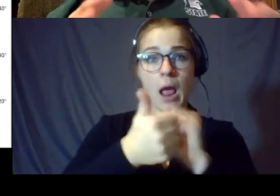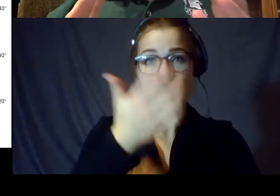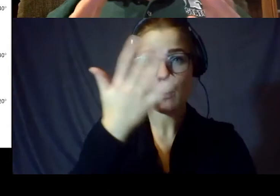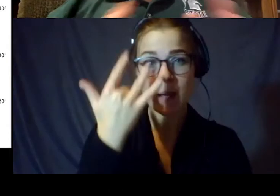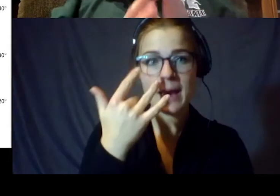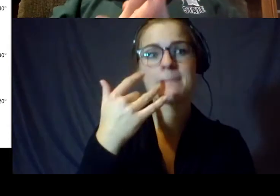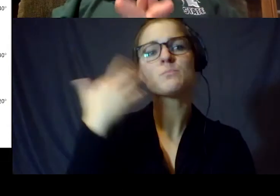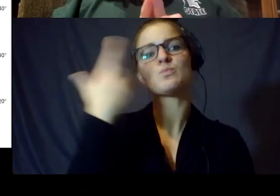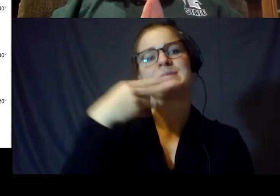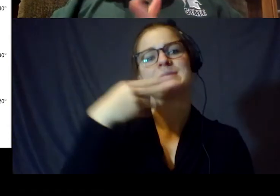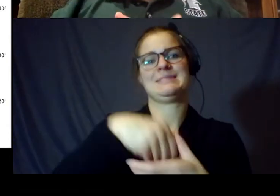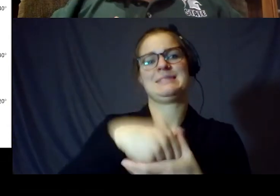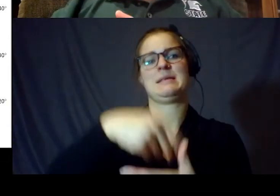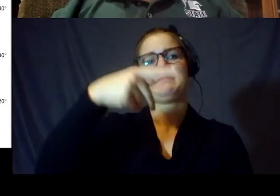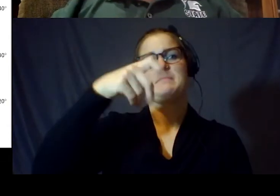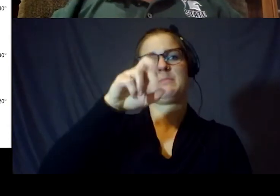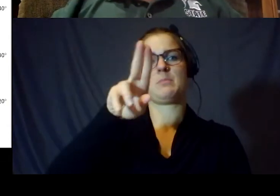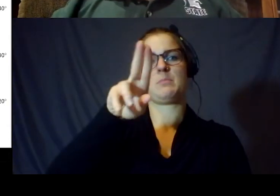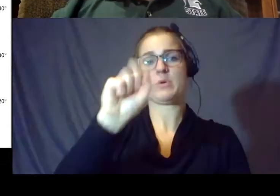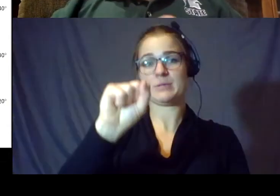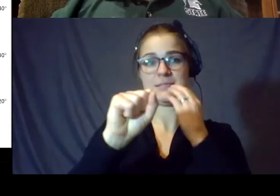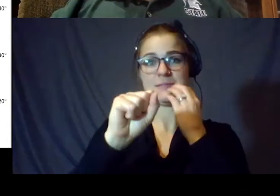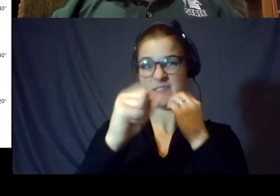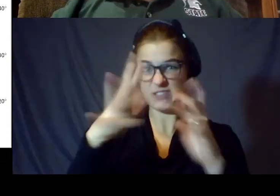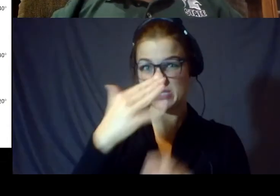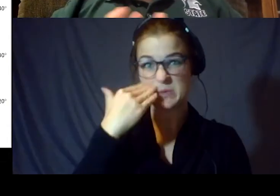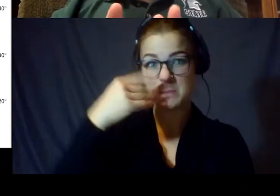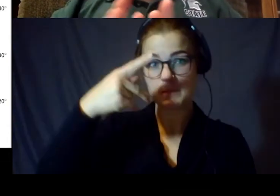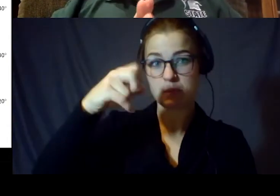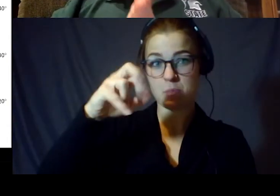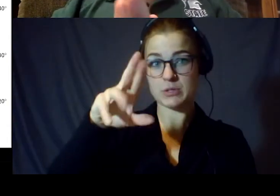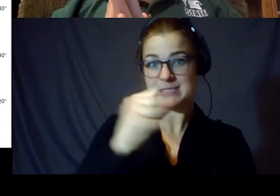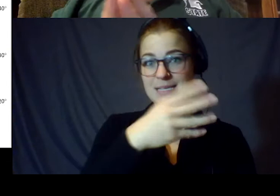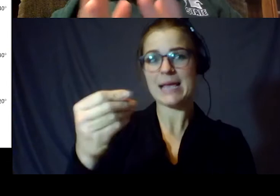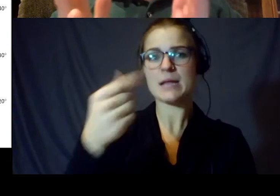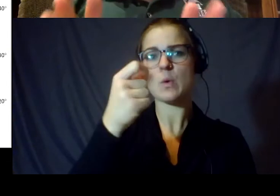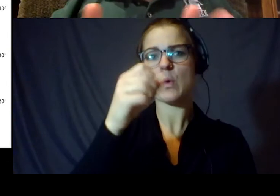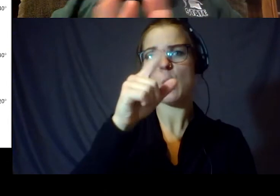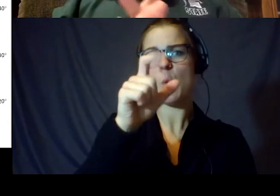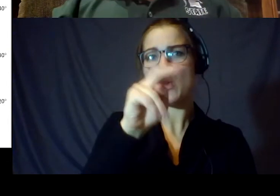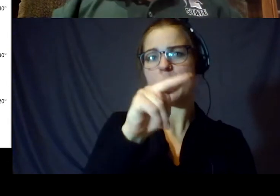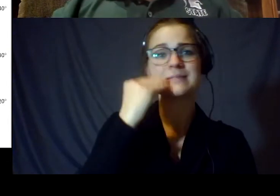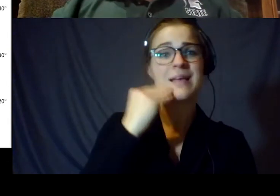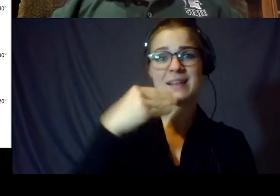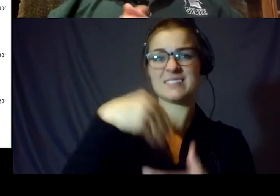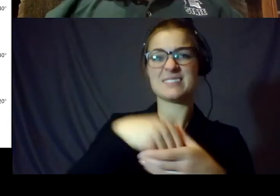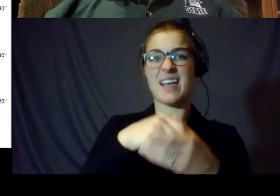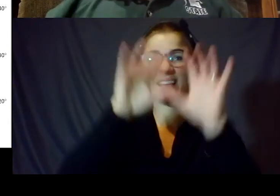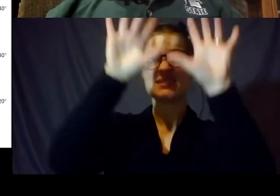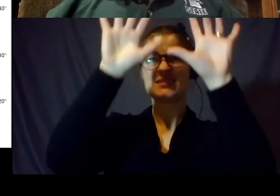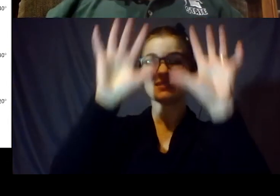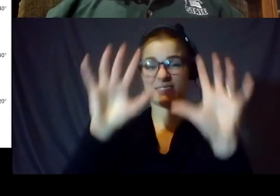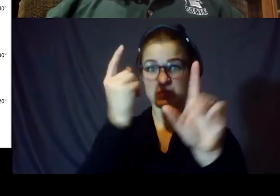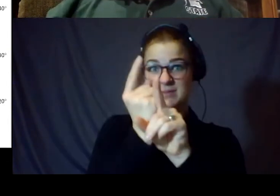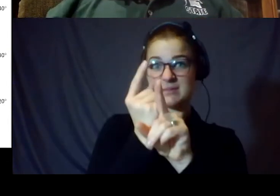So I told you Perseus and the Gorgon's head are in the sky. Here's Perseus. It's a kind of a close-up. It's an average size constellation. But